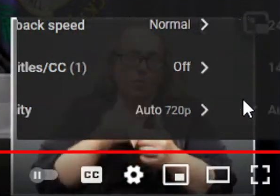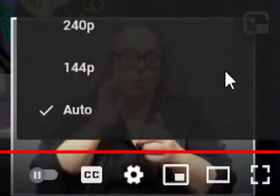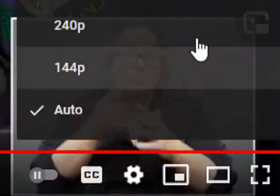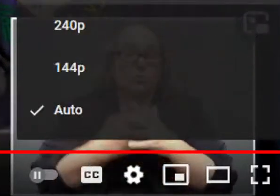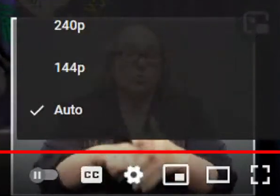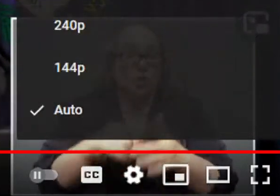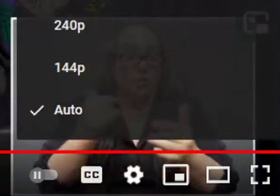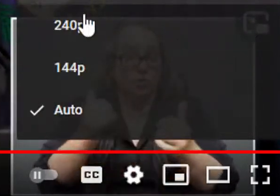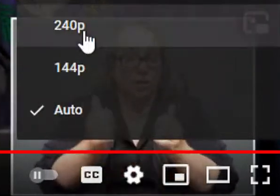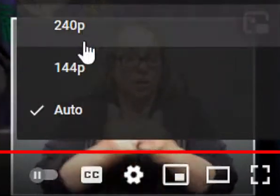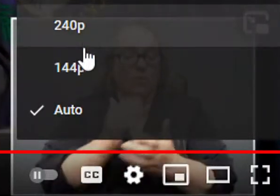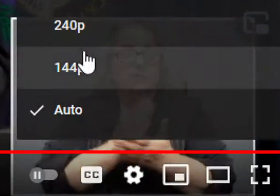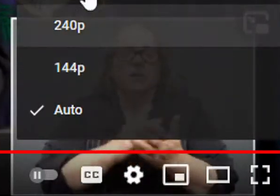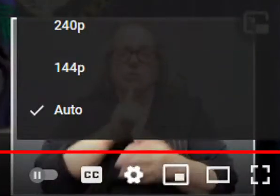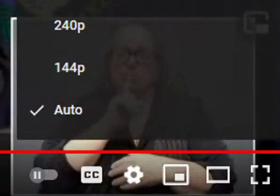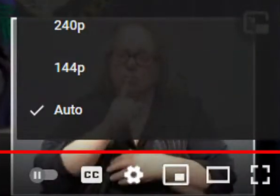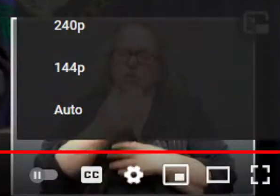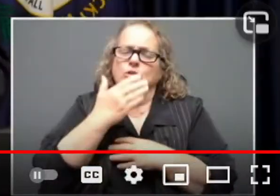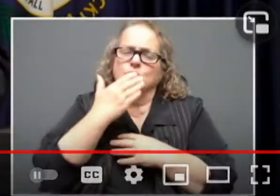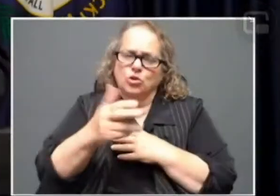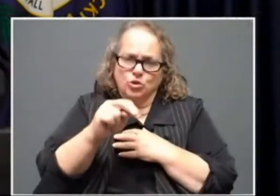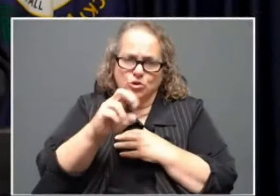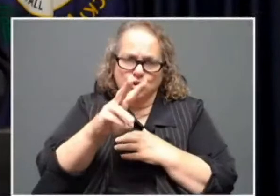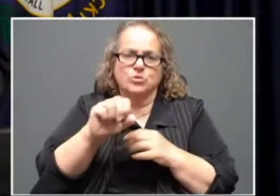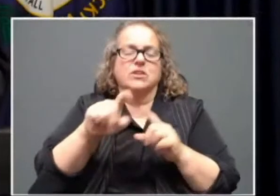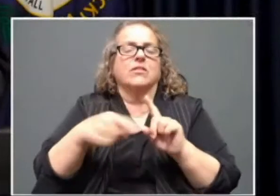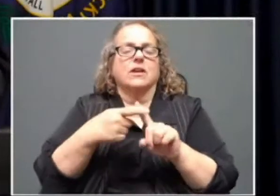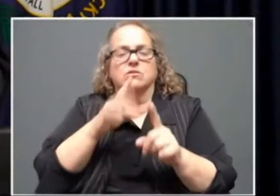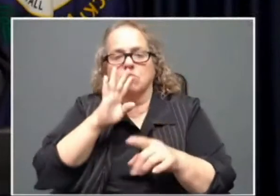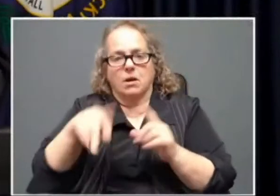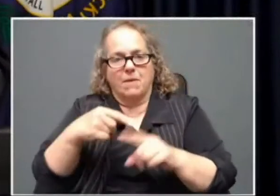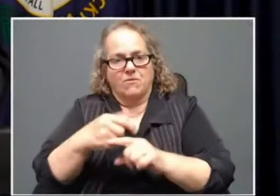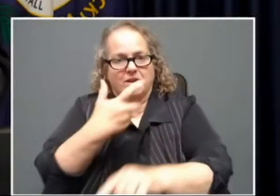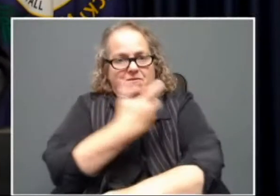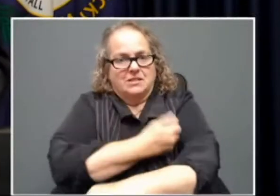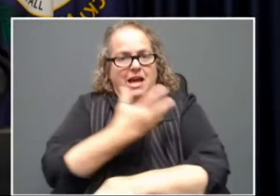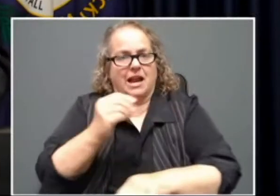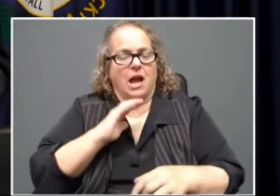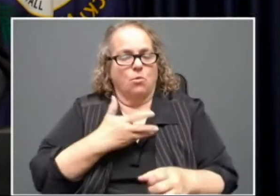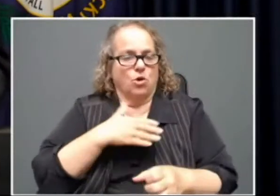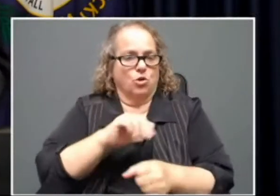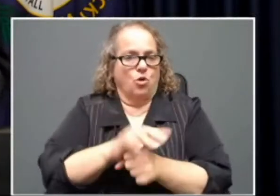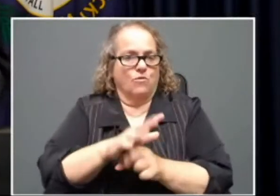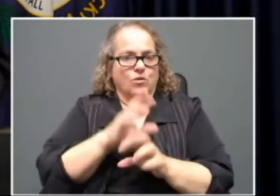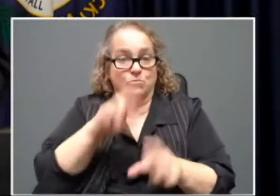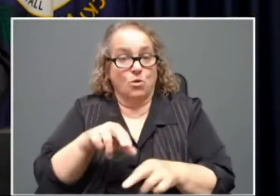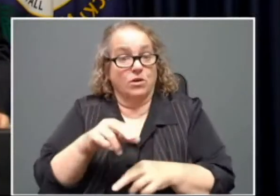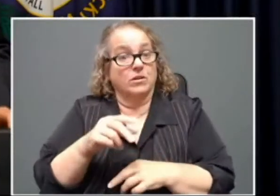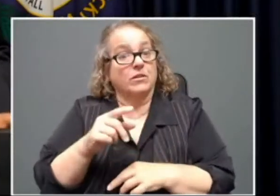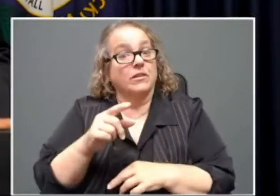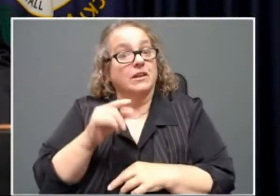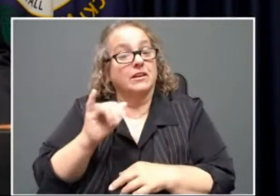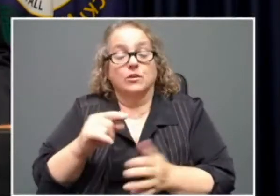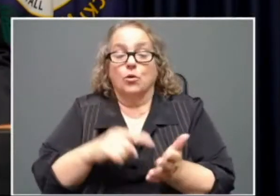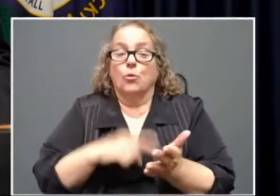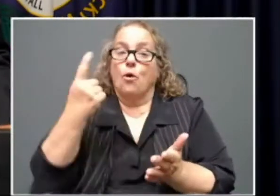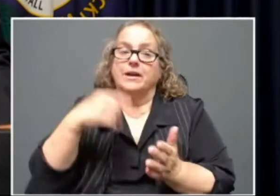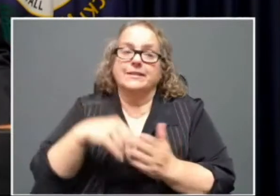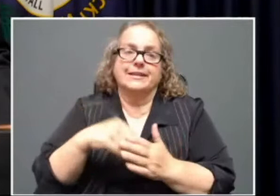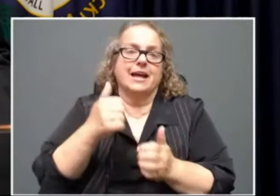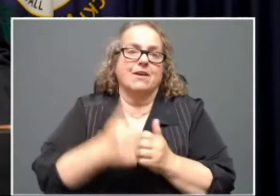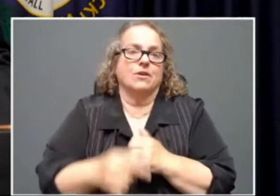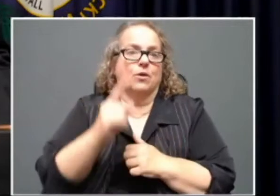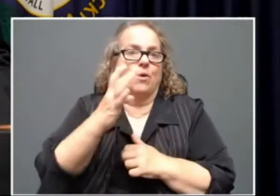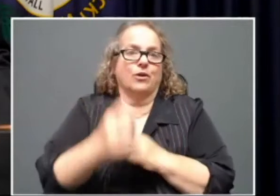some really good news and then get into vaccinations and our COVID report. This once in an every 100-year pandemic